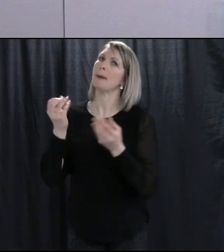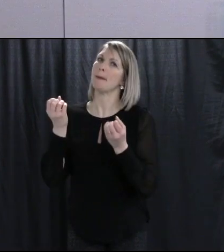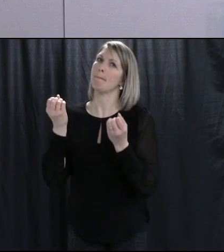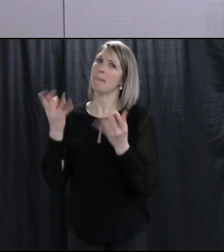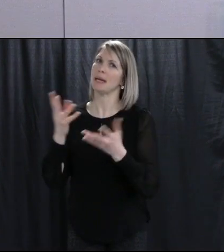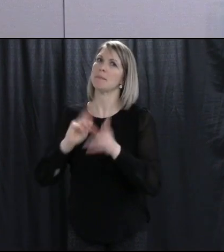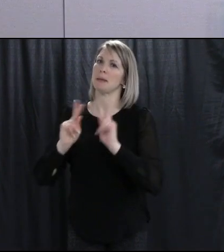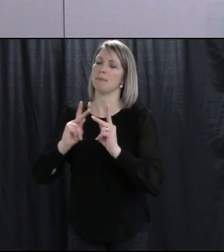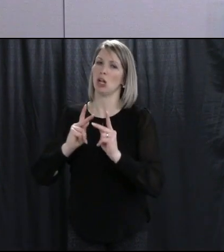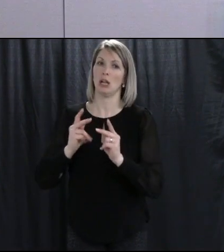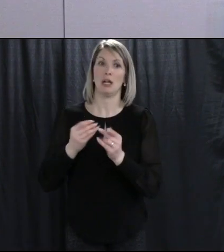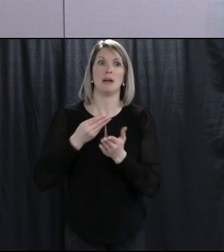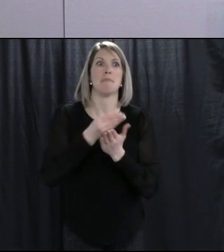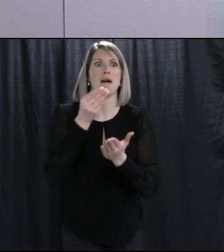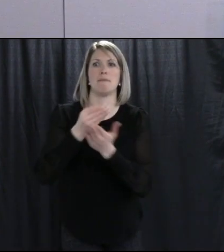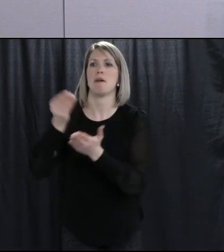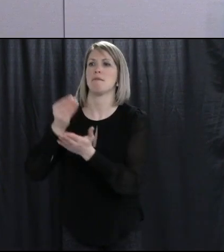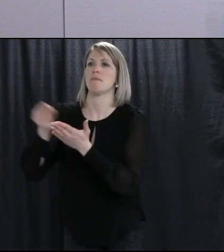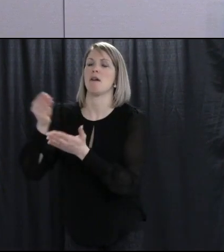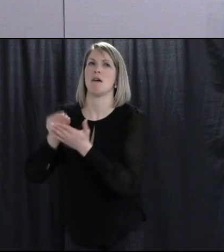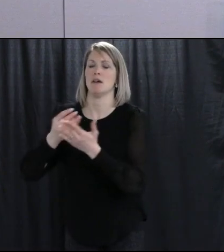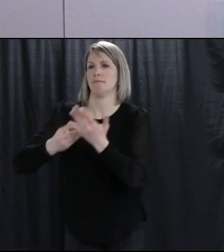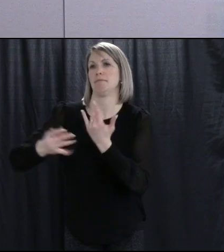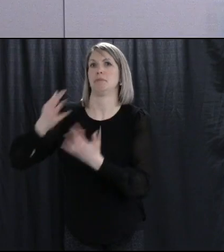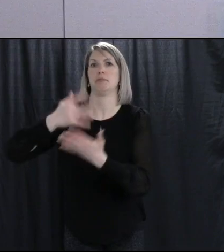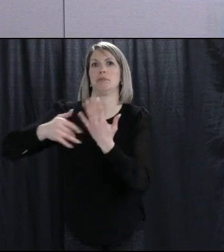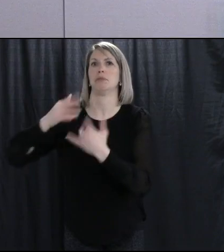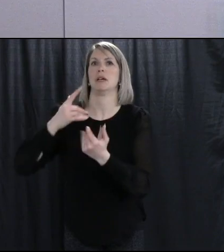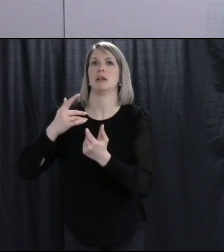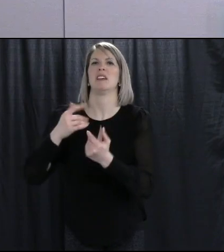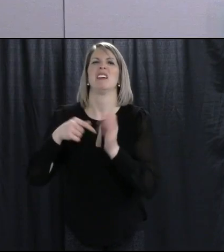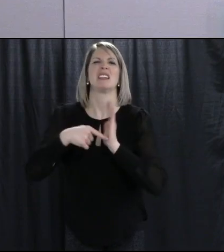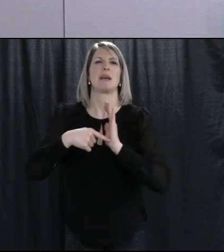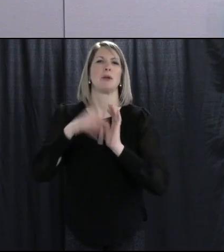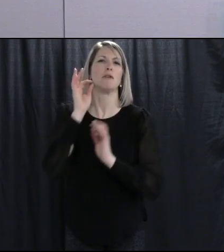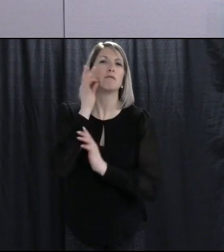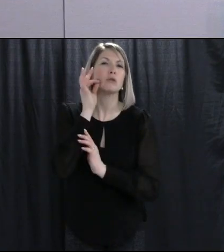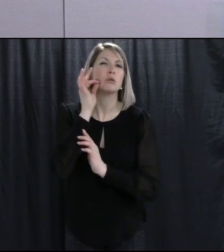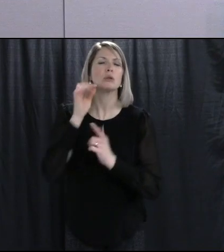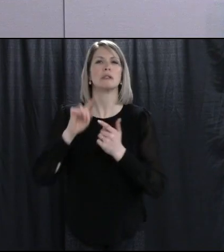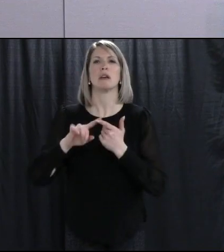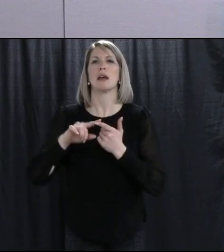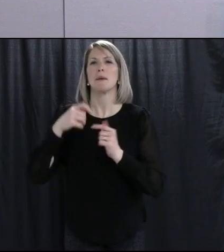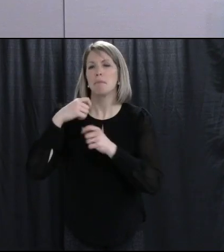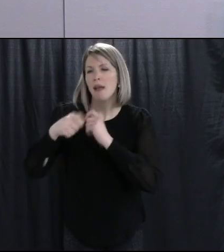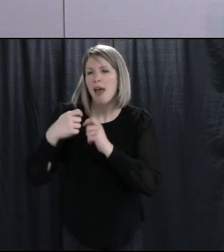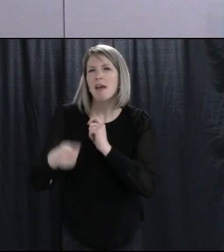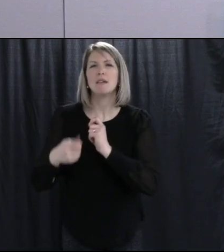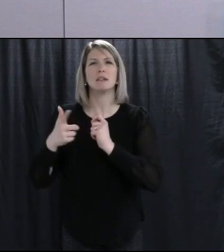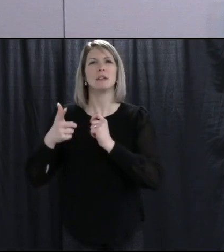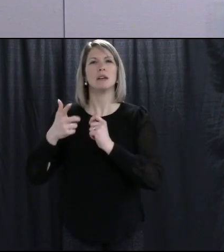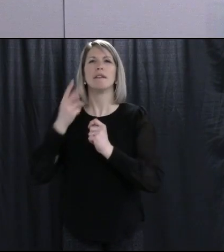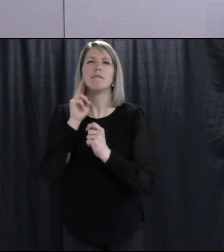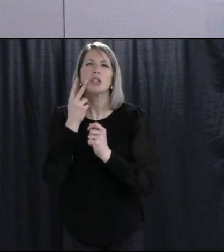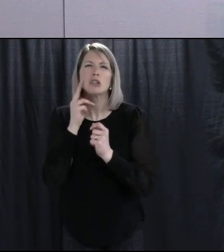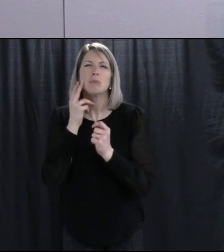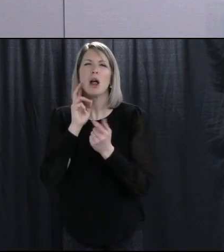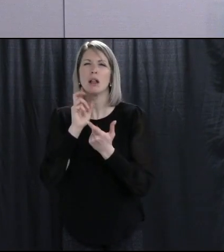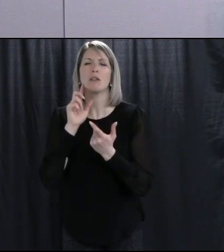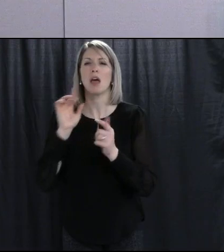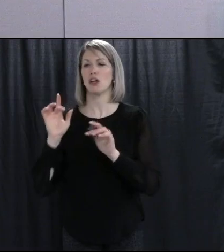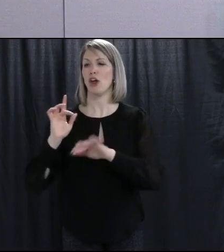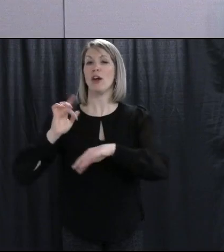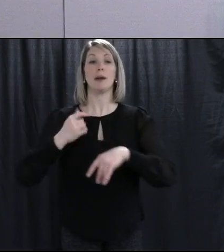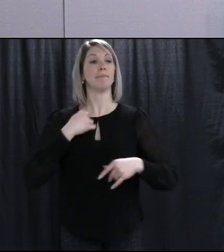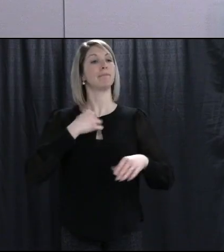same thing that either workers or other people have touched. There's things like produce. What sort of precautions should people be taking in order to, and can you give us